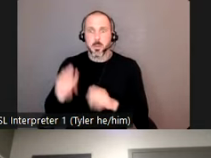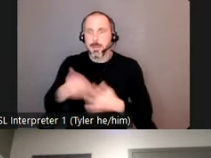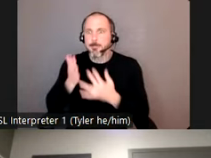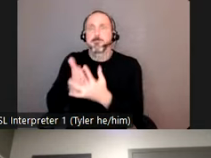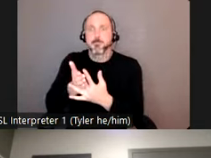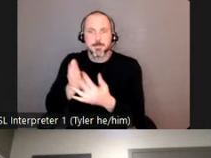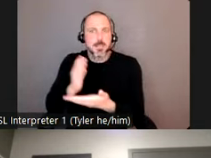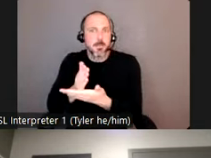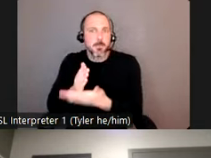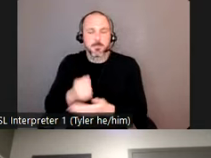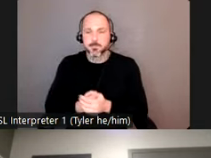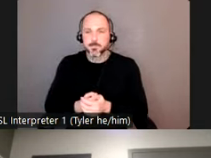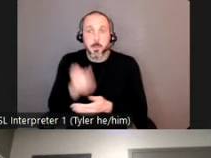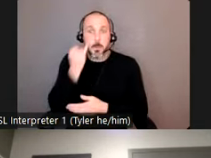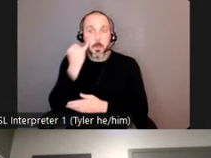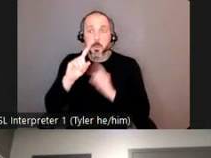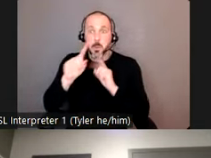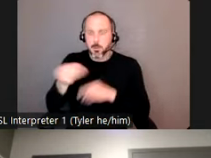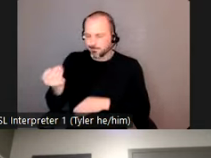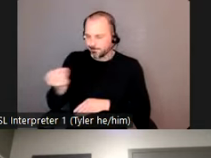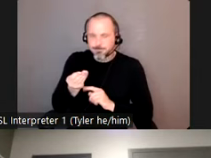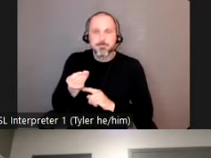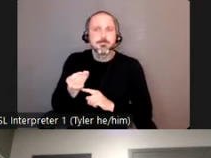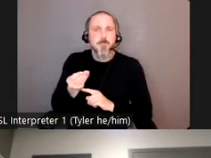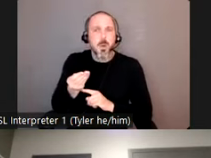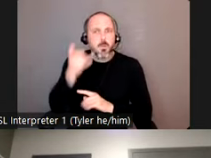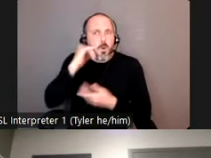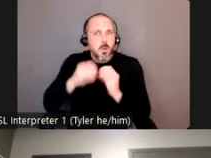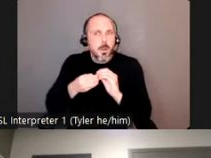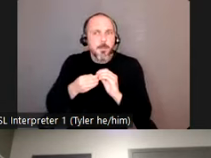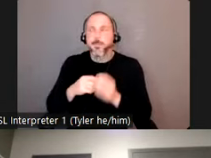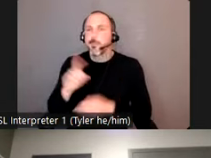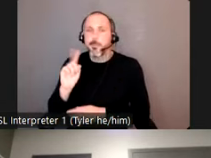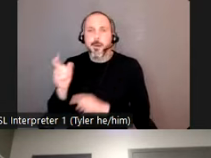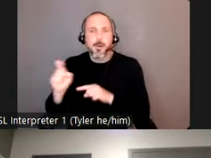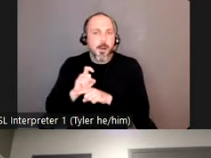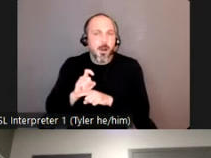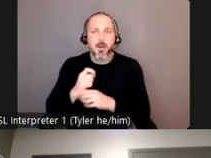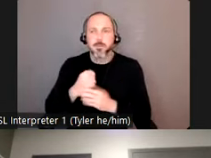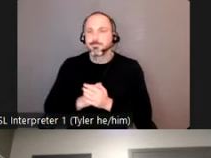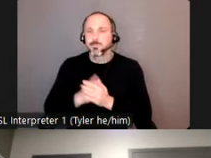bad bank accounts, or websites, we work to disrupt this and try and stop the fraudsters from